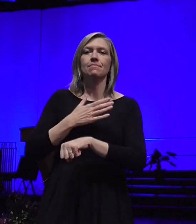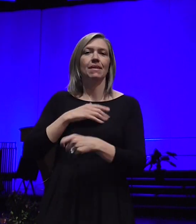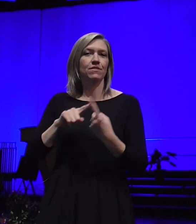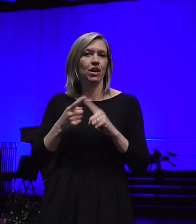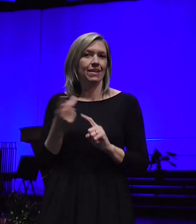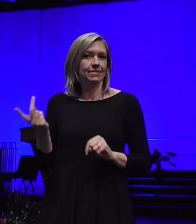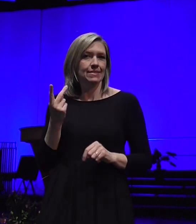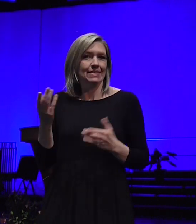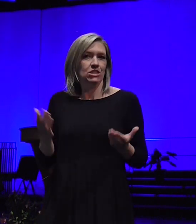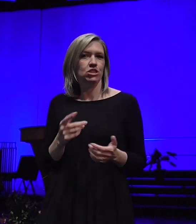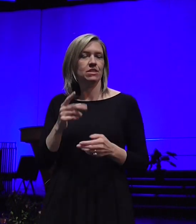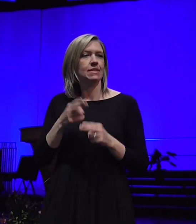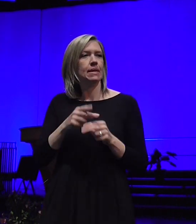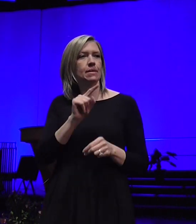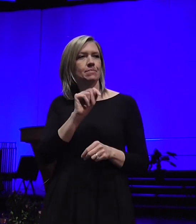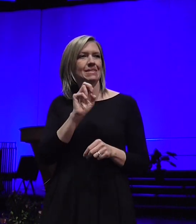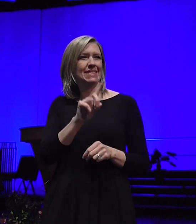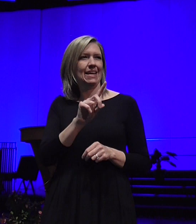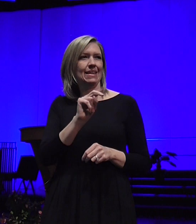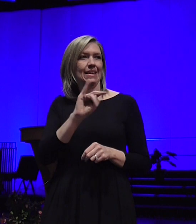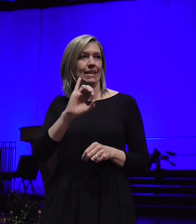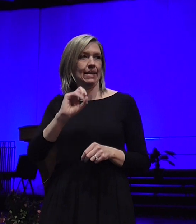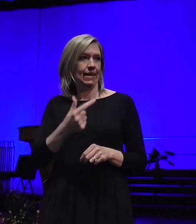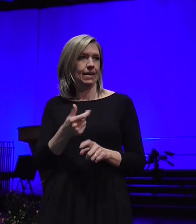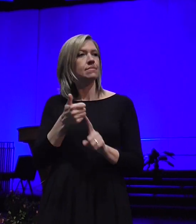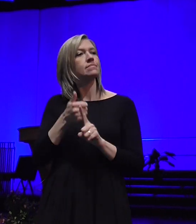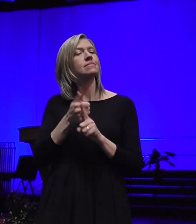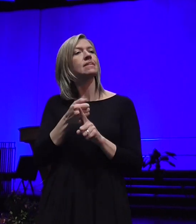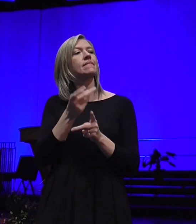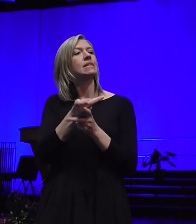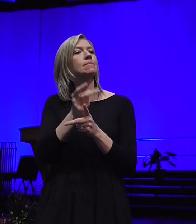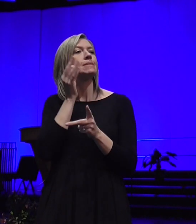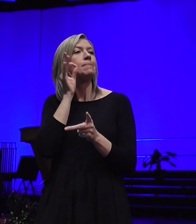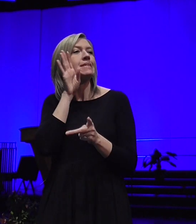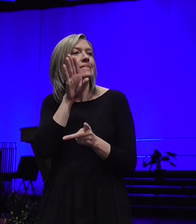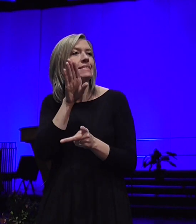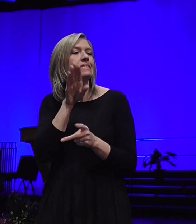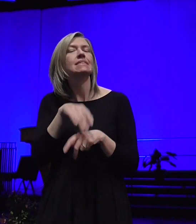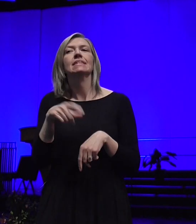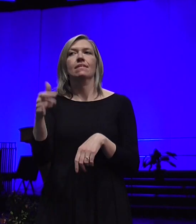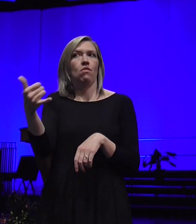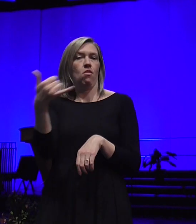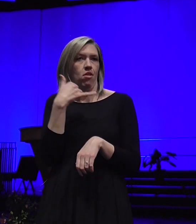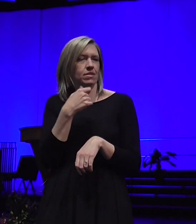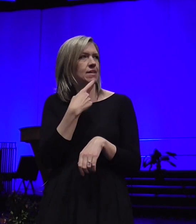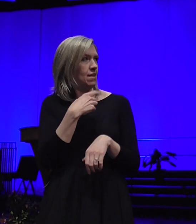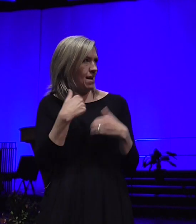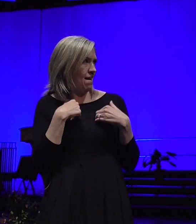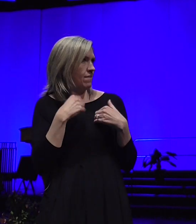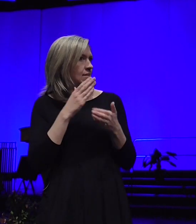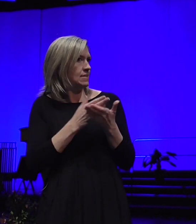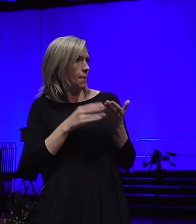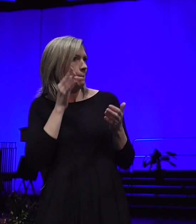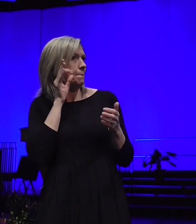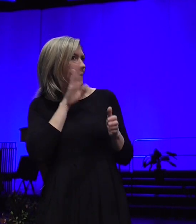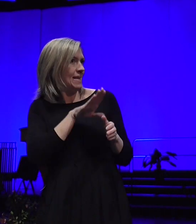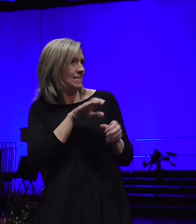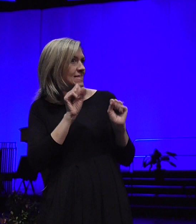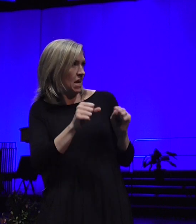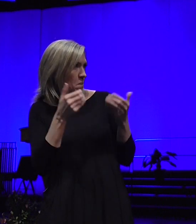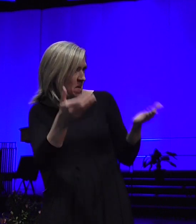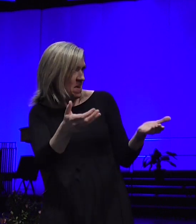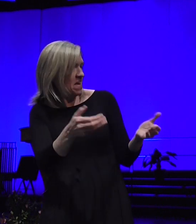who's here today, Ted Ning, who's a beekeeper. He called me up in the morning and said, I got some bees. Can we plug them in?